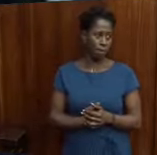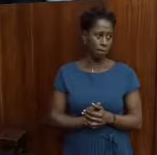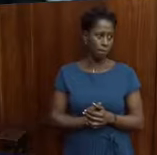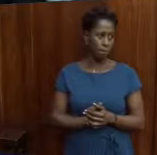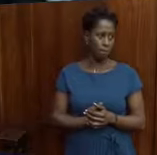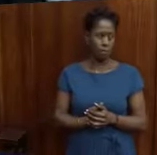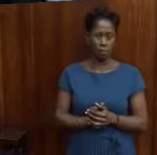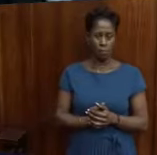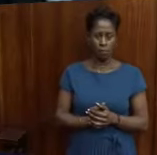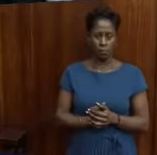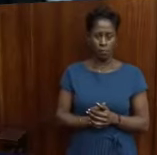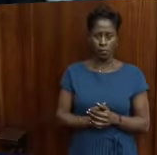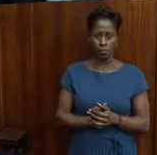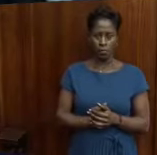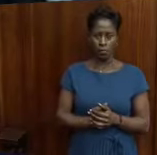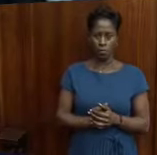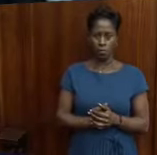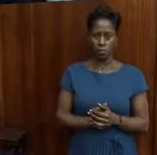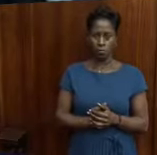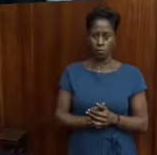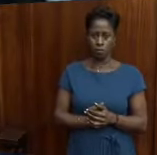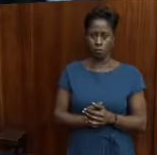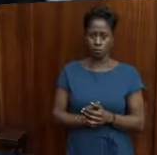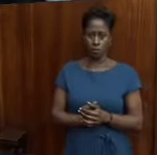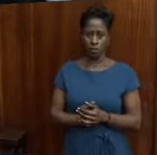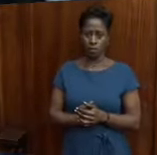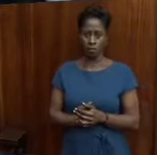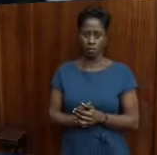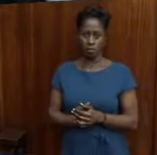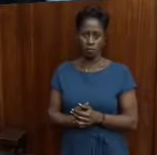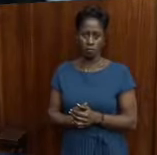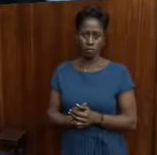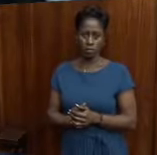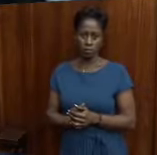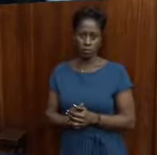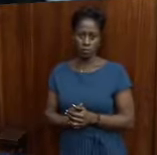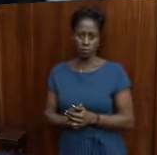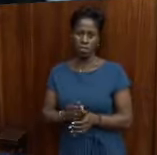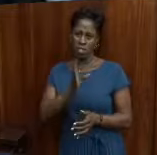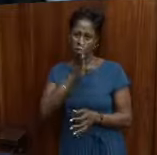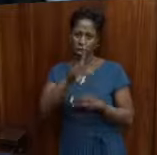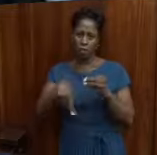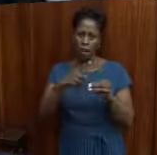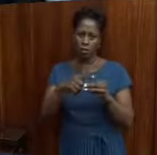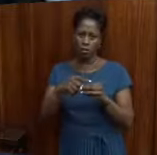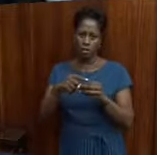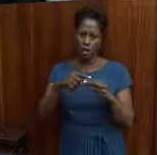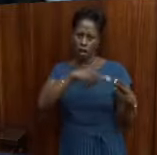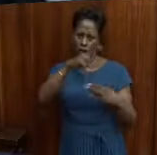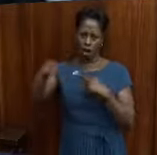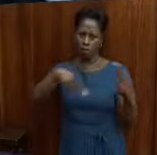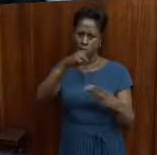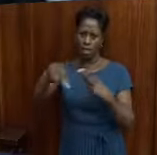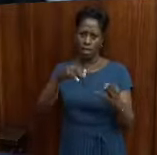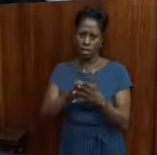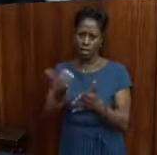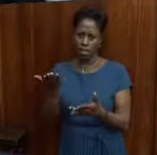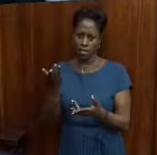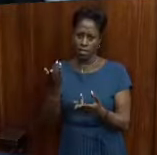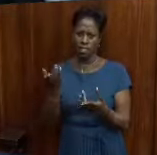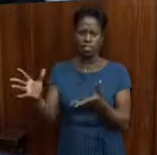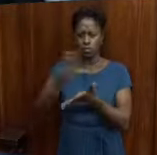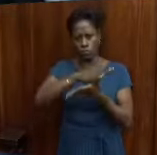economy boosted livestock production, while supply-side shortages caused by Hurricane Elsa led to a setback in crop production